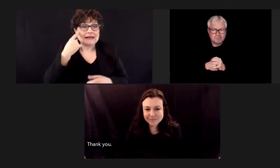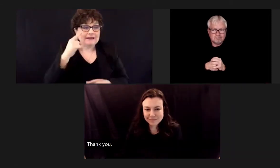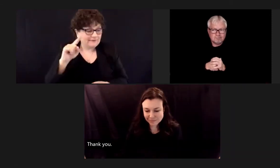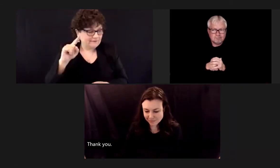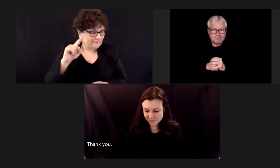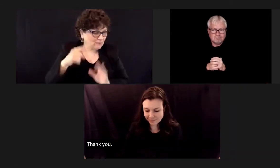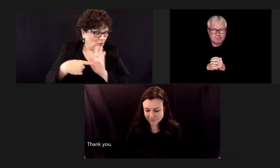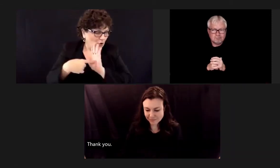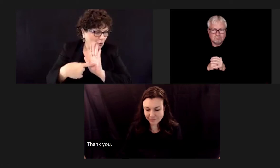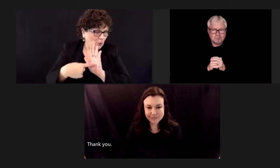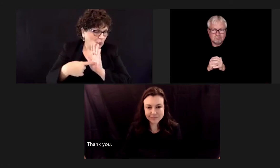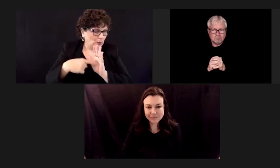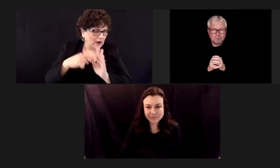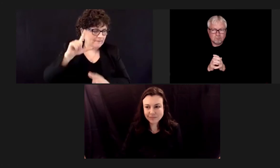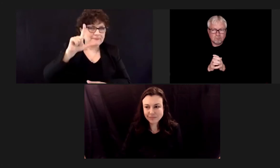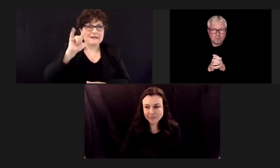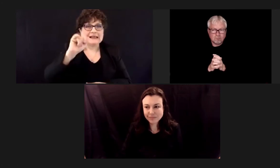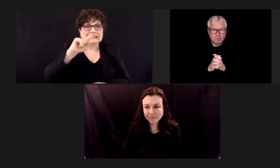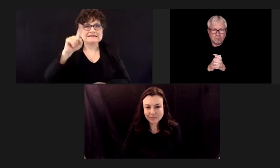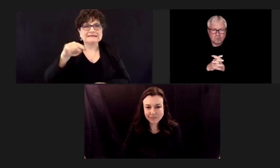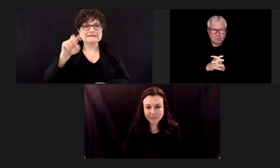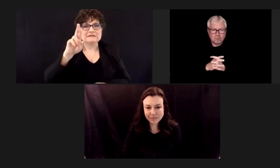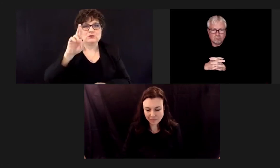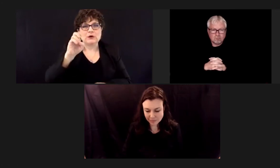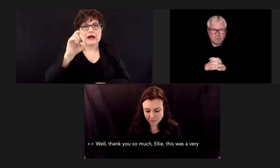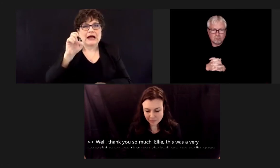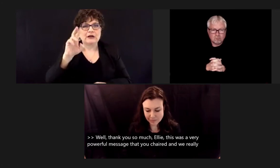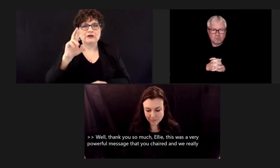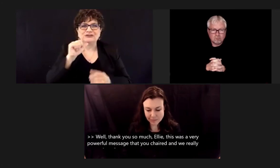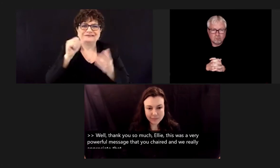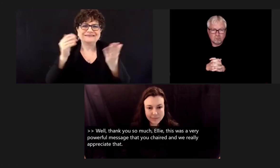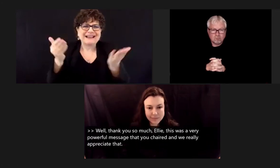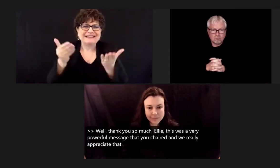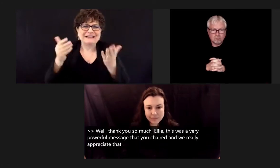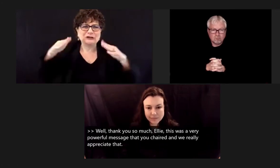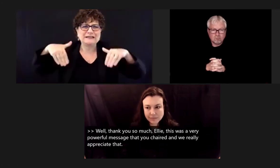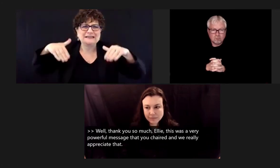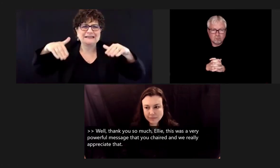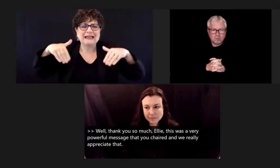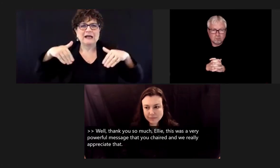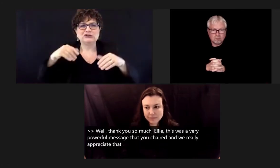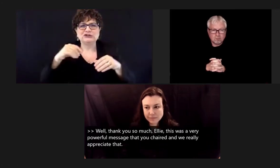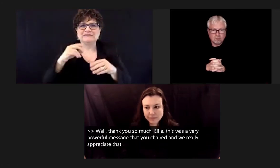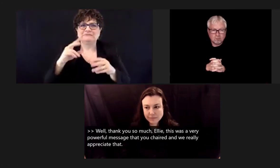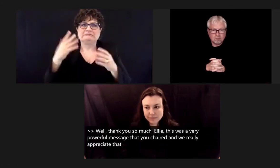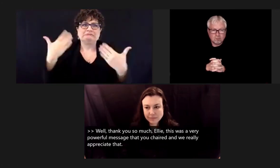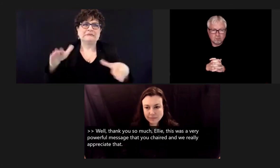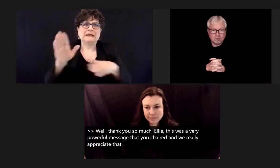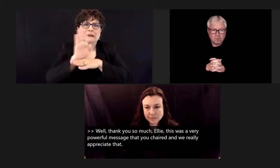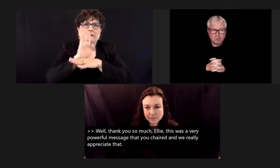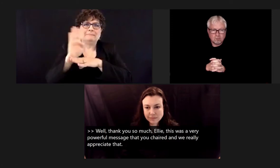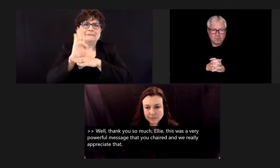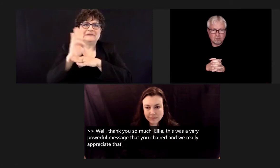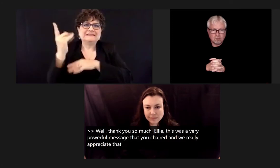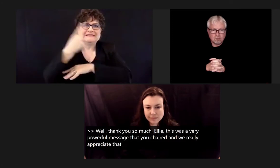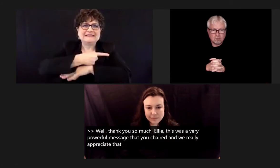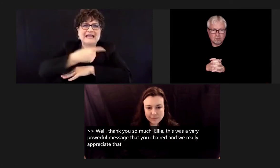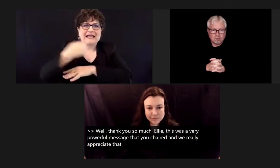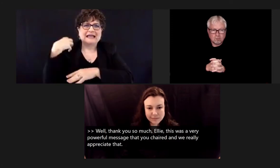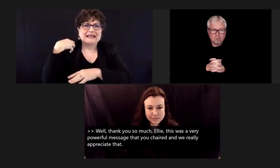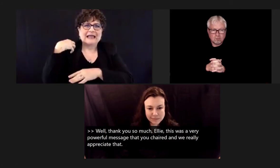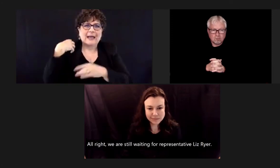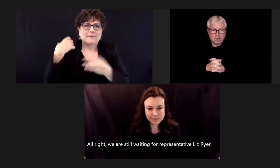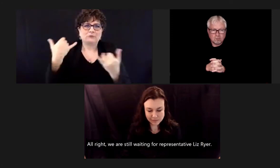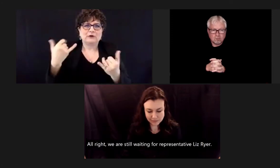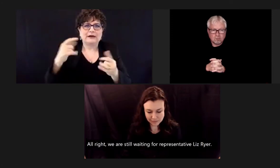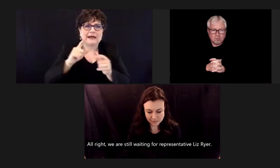All right, we are still waiting for Representative Liz Reyer. Seems that Liz is not